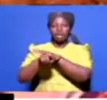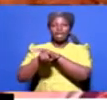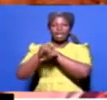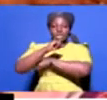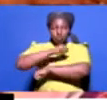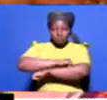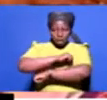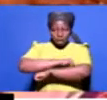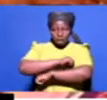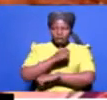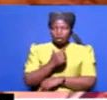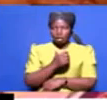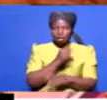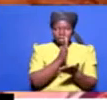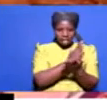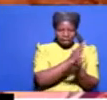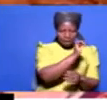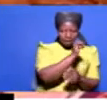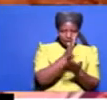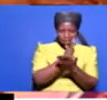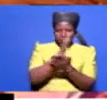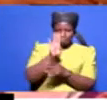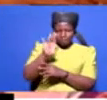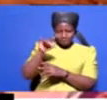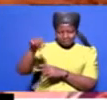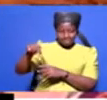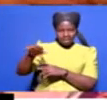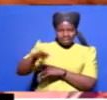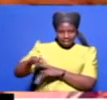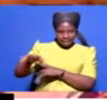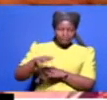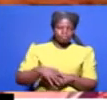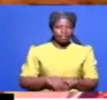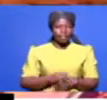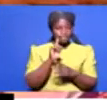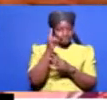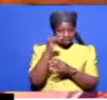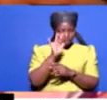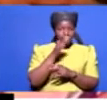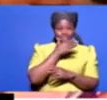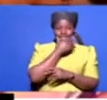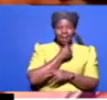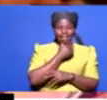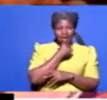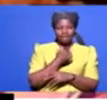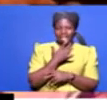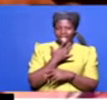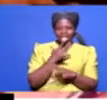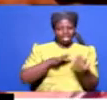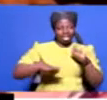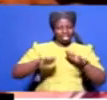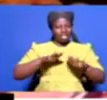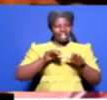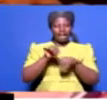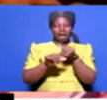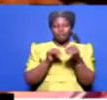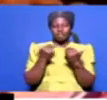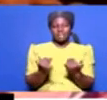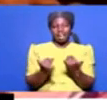sub A and sub B there. At first, his father was a little skeptical about young